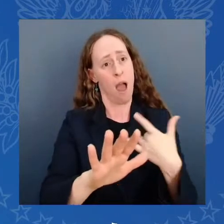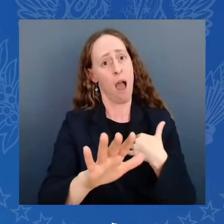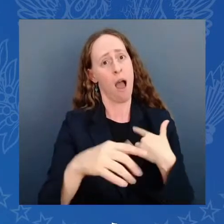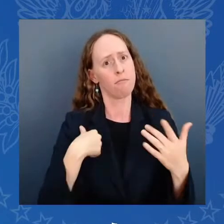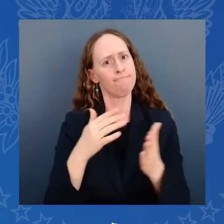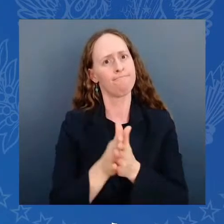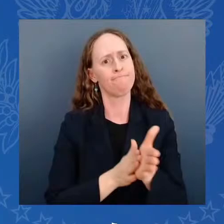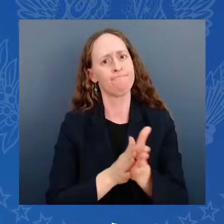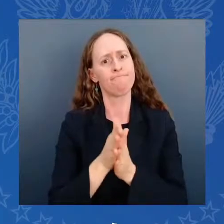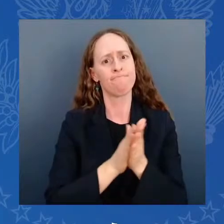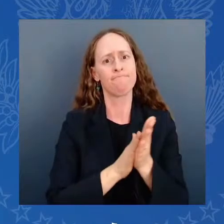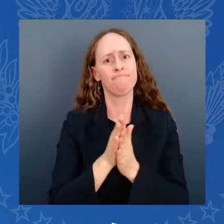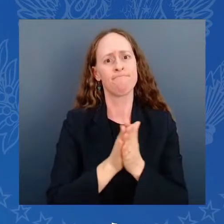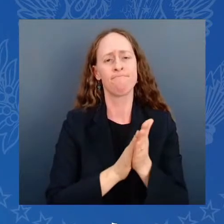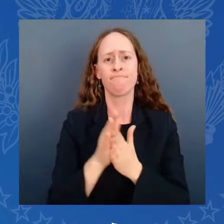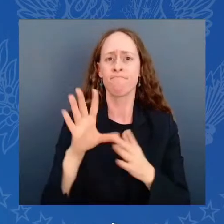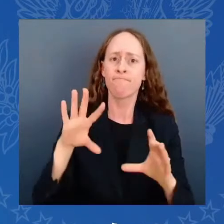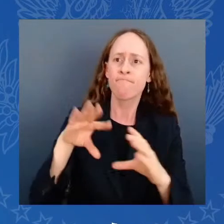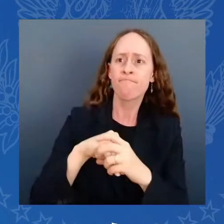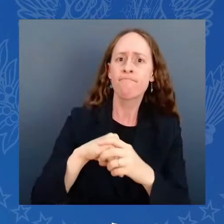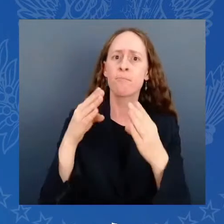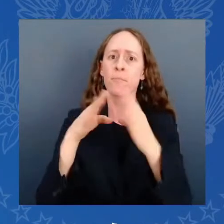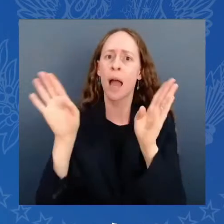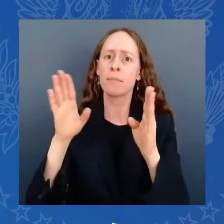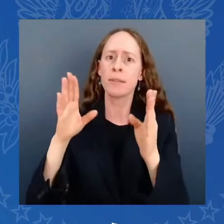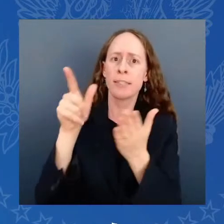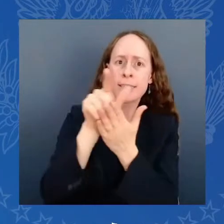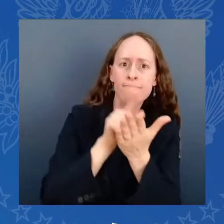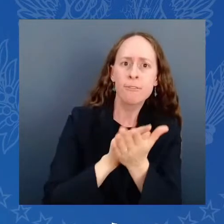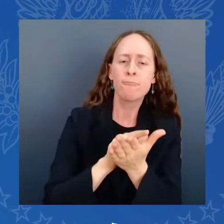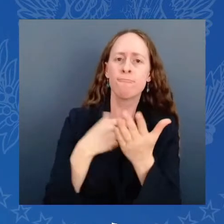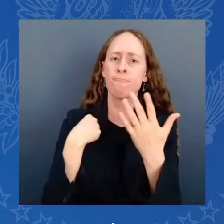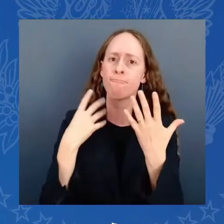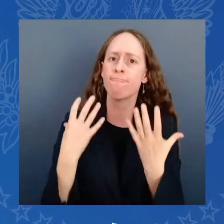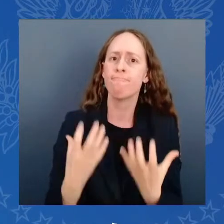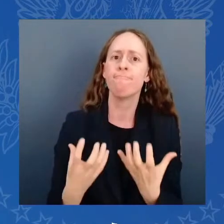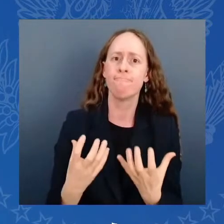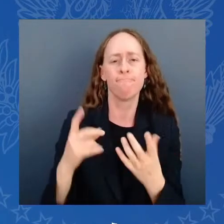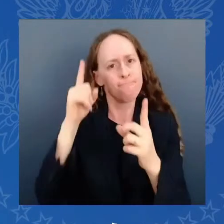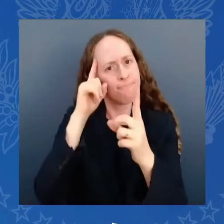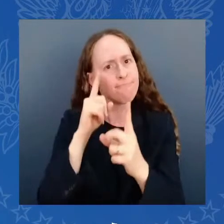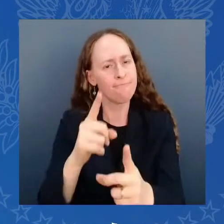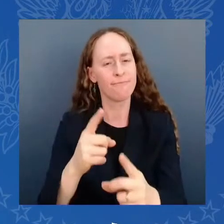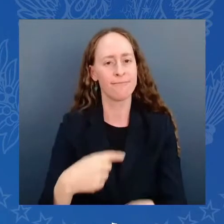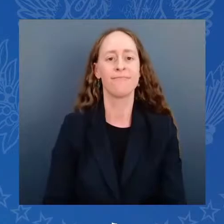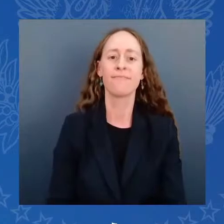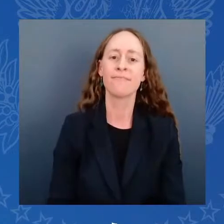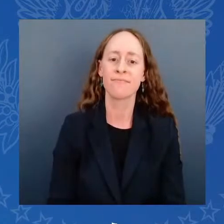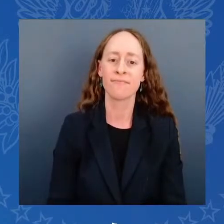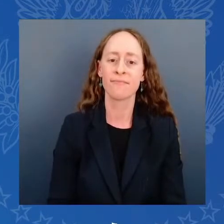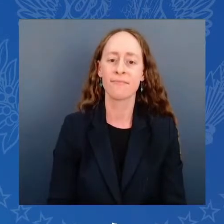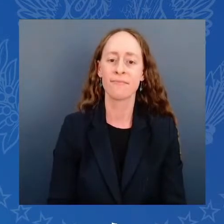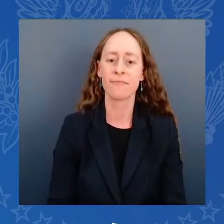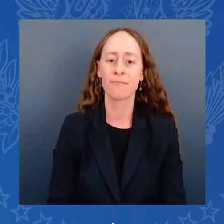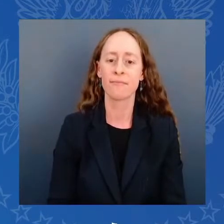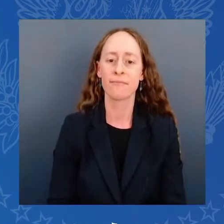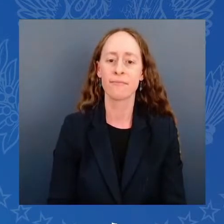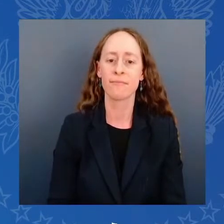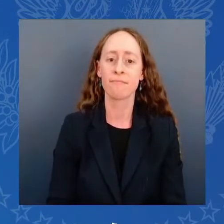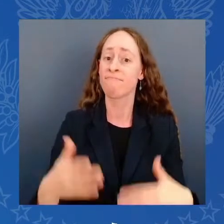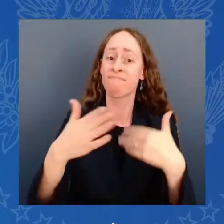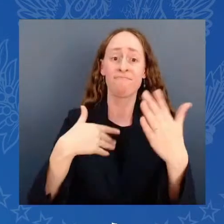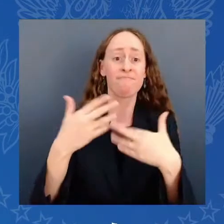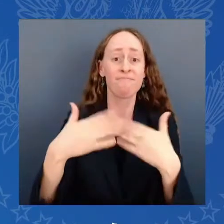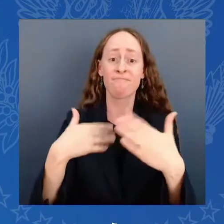Folks, here's the deal. Because I got engaged like a lot of you do, whether you run for office or not. You